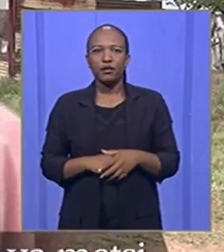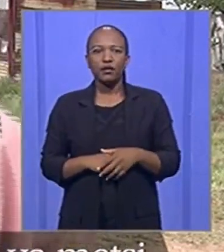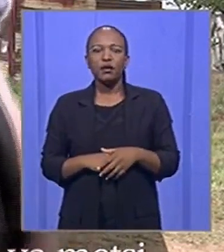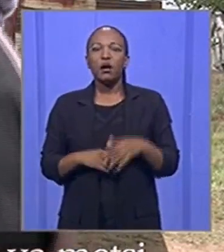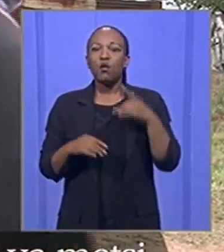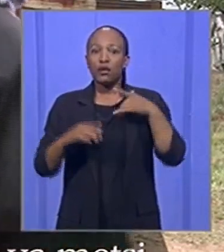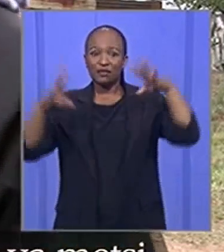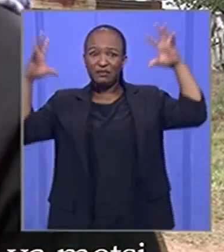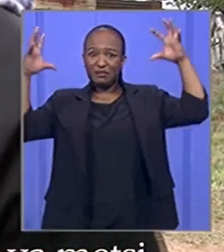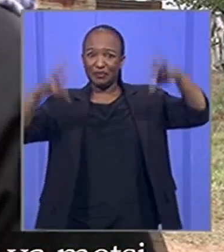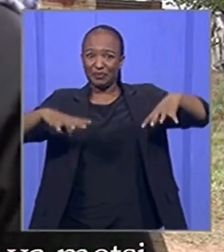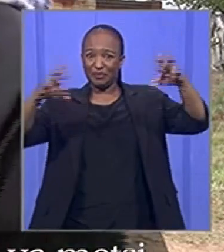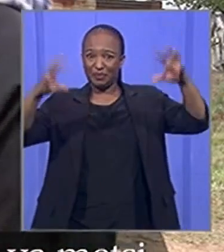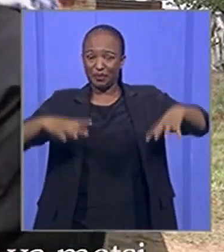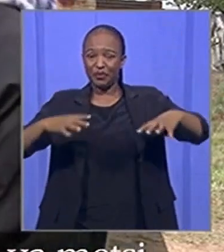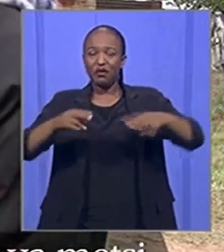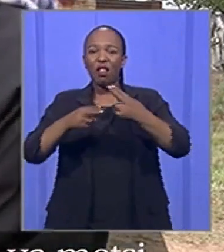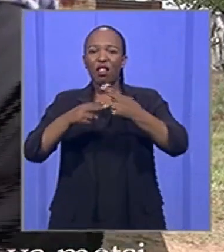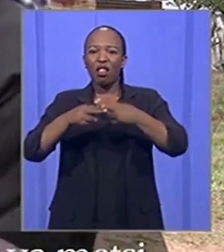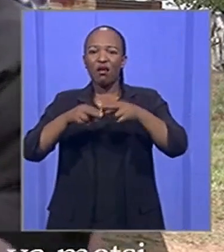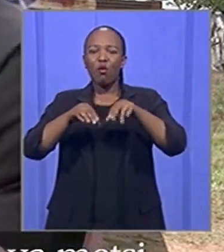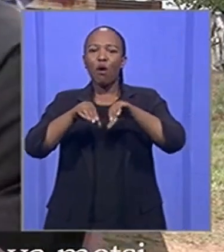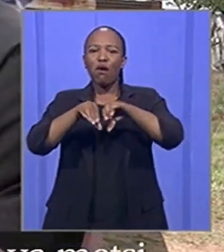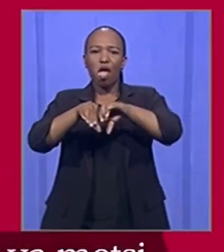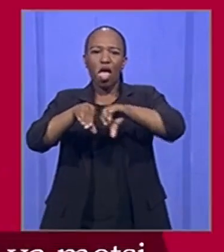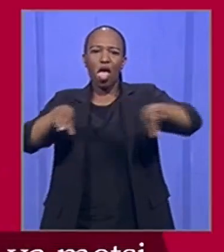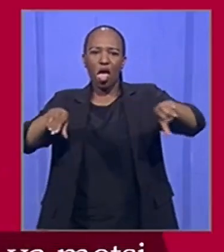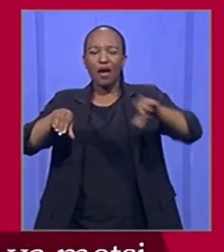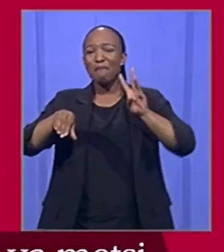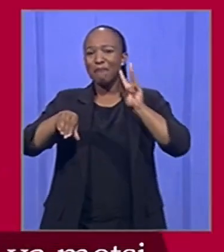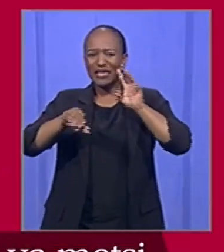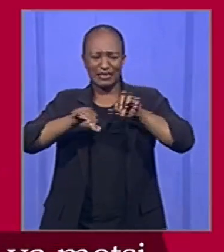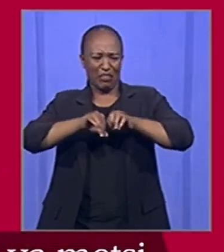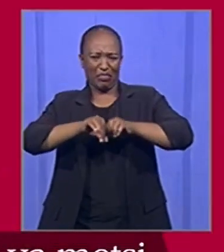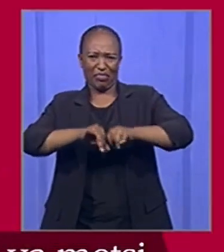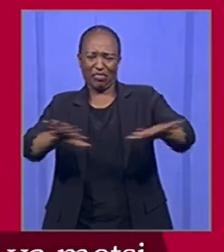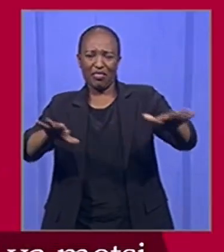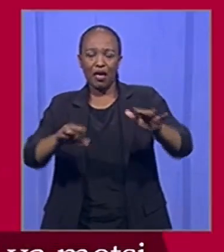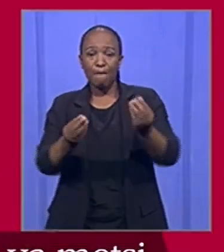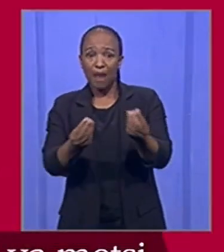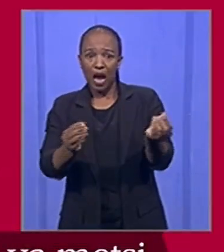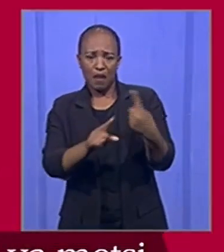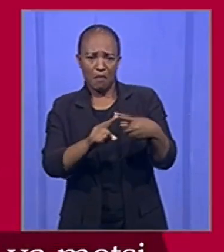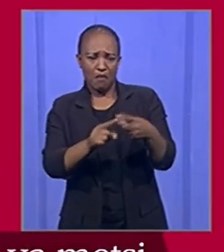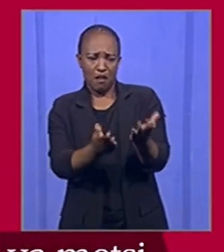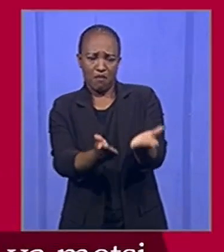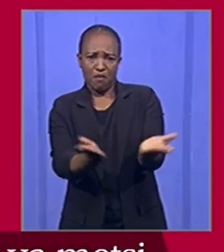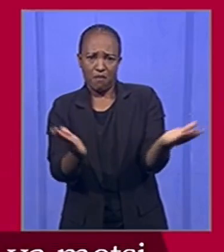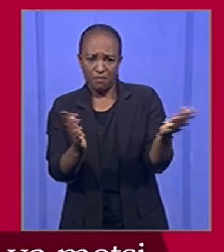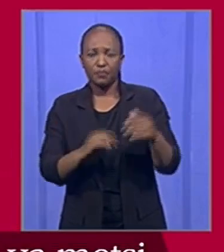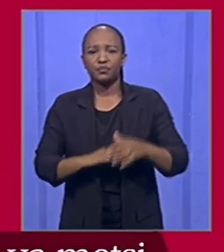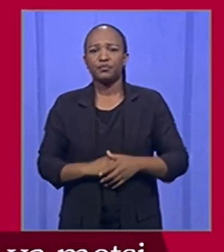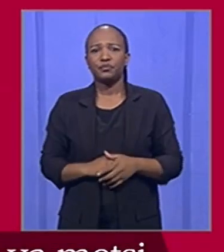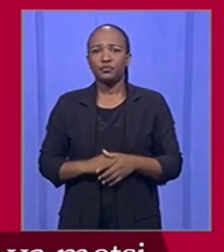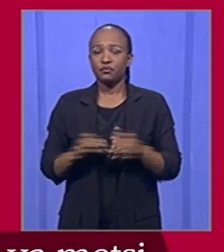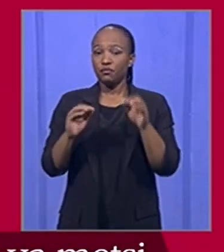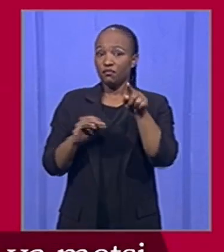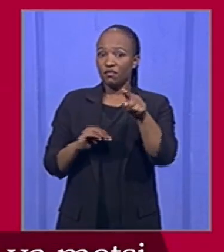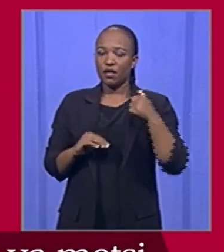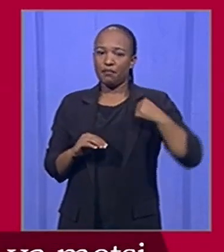tlala mo around the area and bana ba tshamekela mo gona. Komishene ya ditshwanelo tsa botho ya re masepala ono o retelelwa ke go tsenya